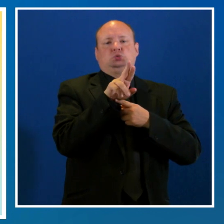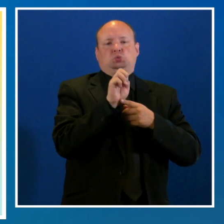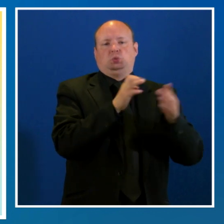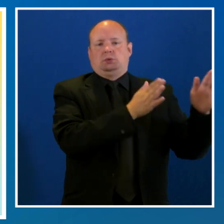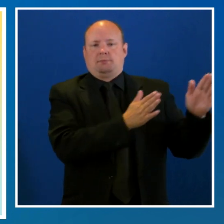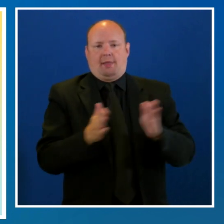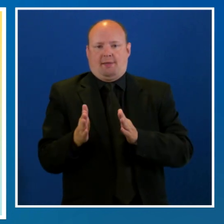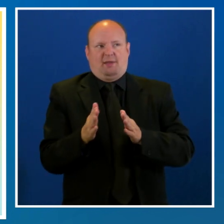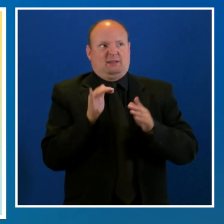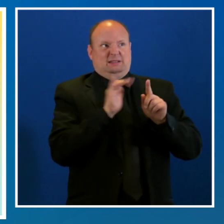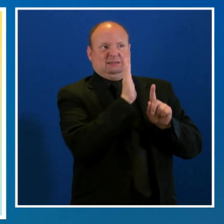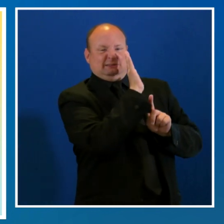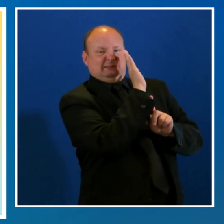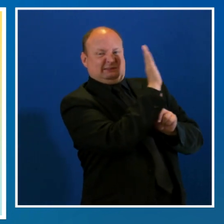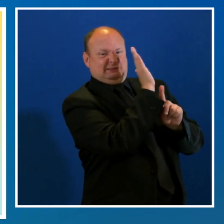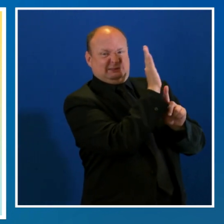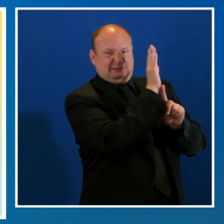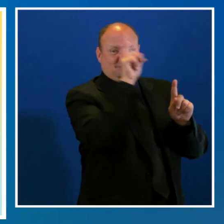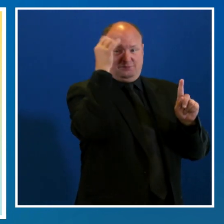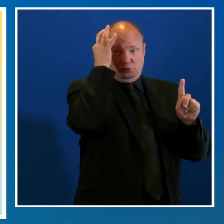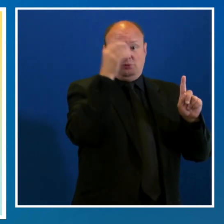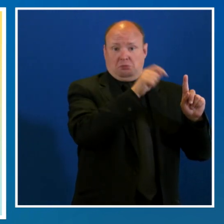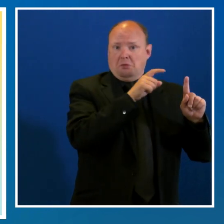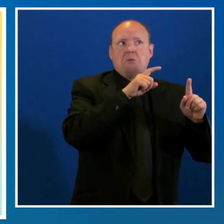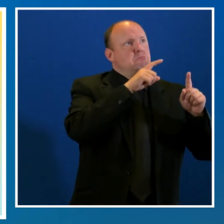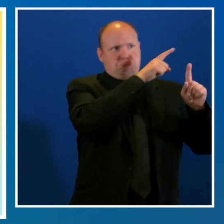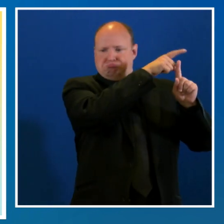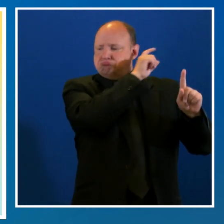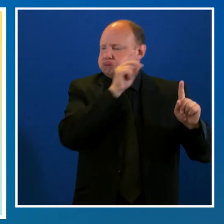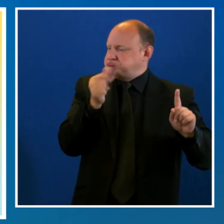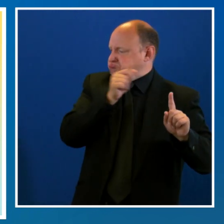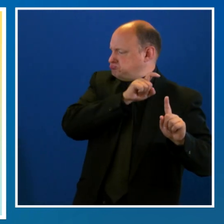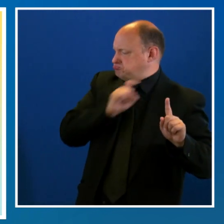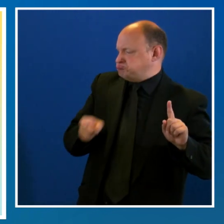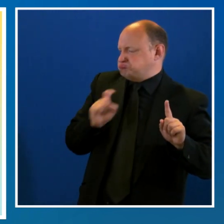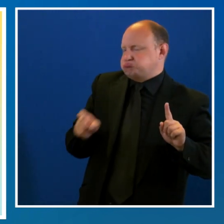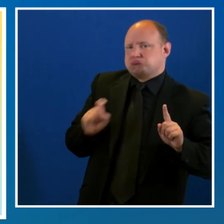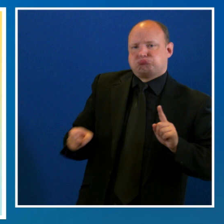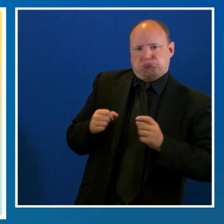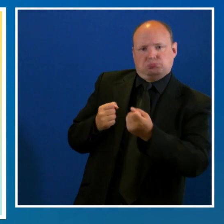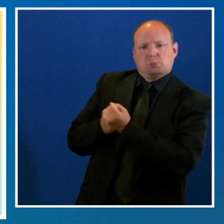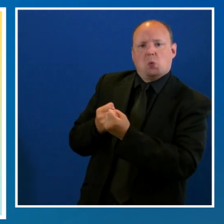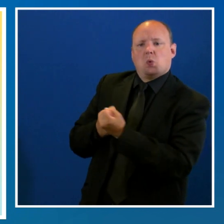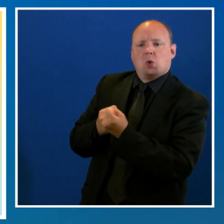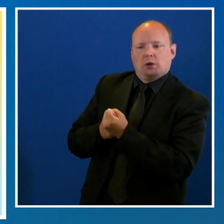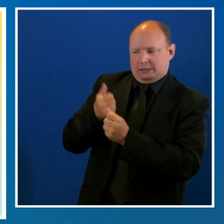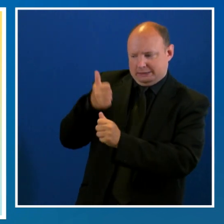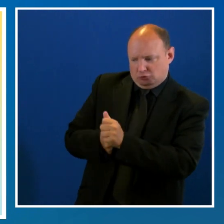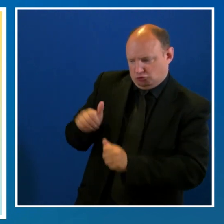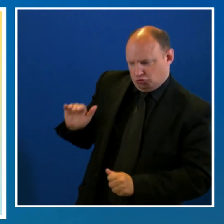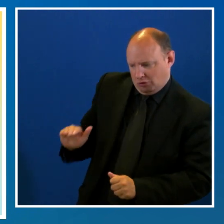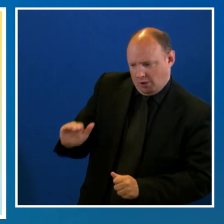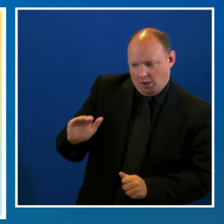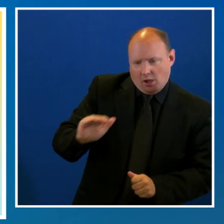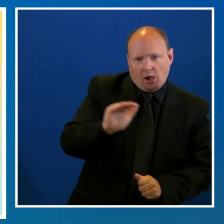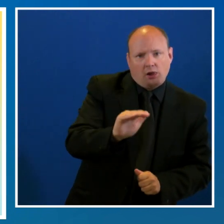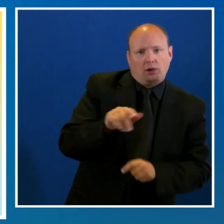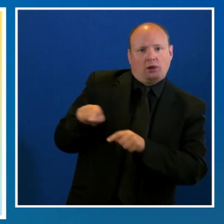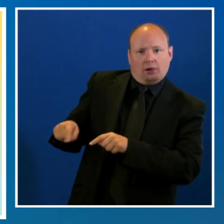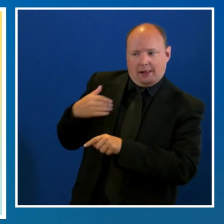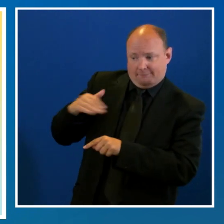will automatically receive payments of up to $300 per child without any action